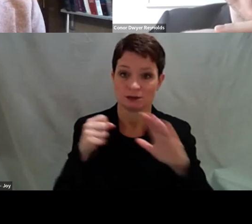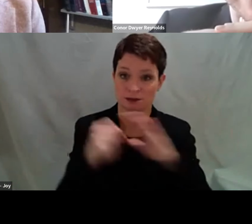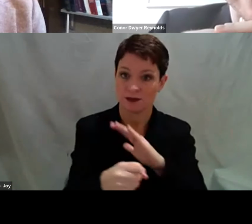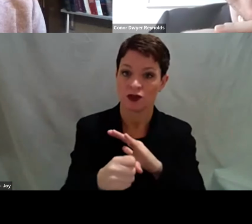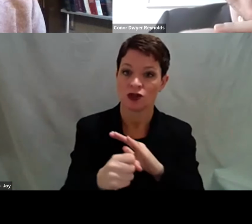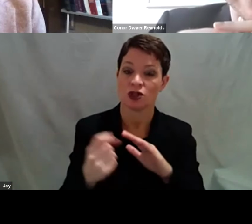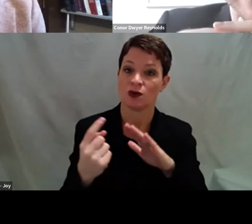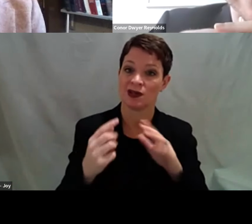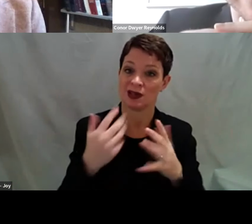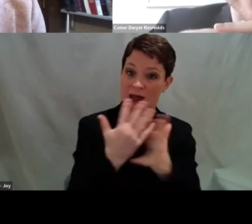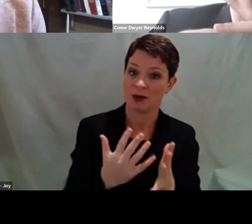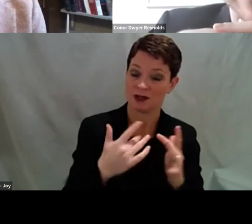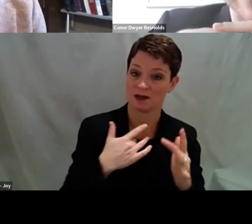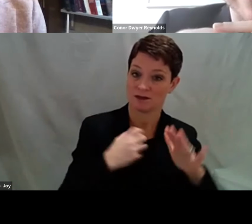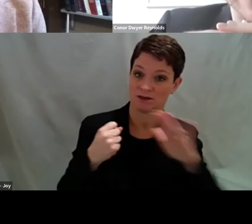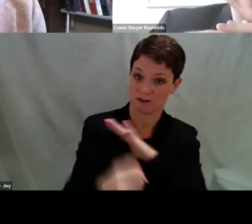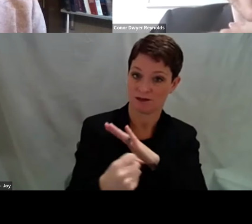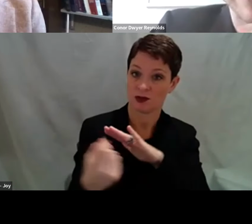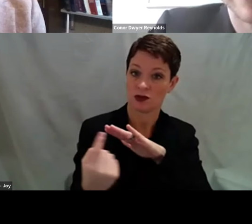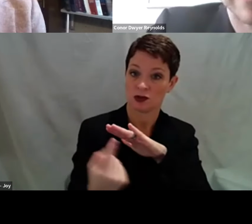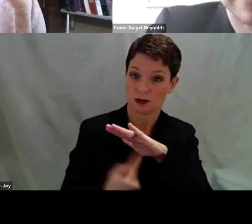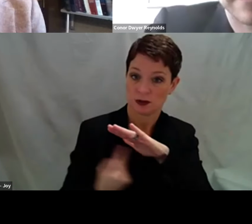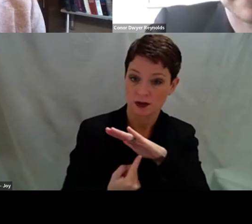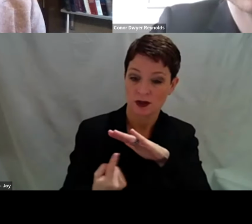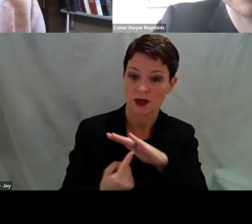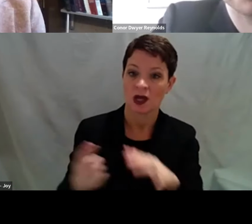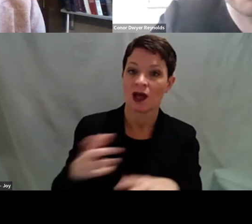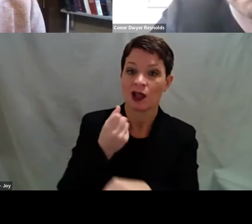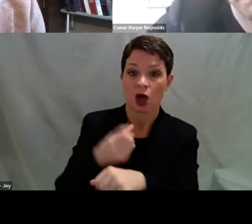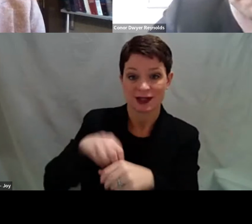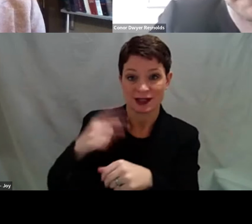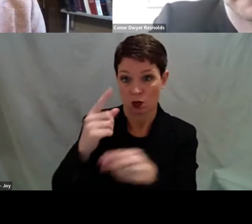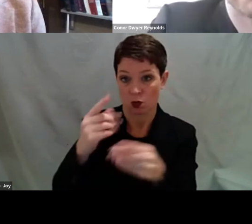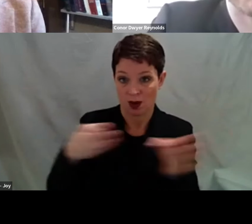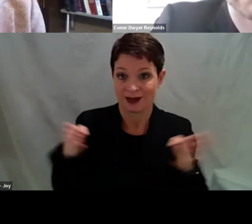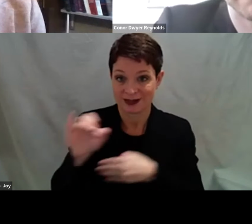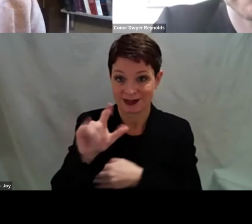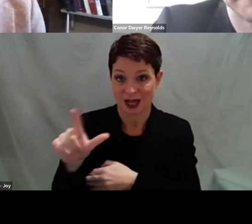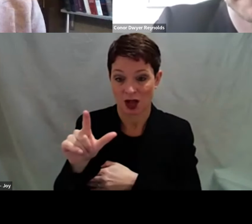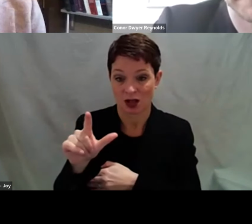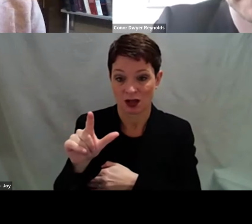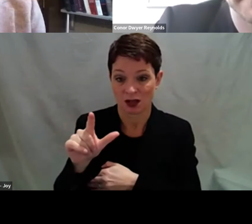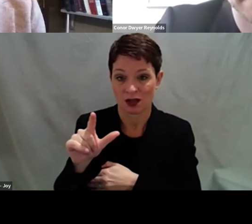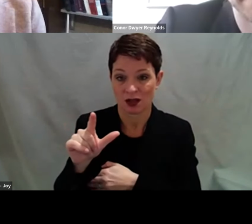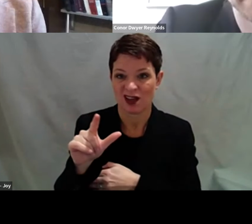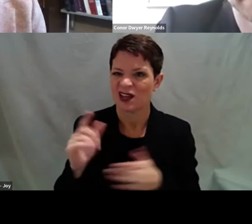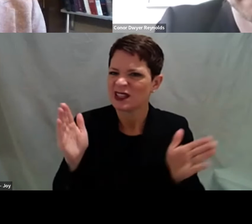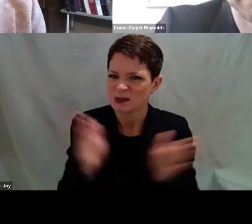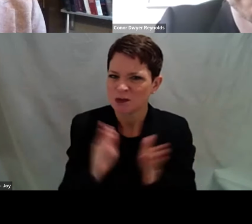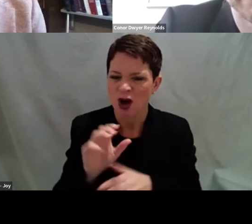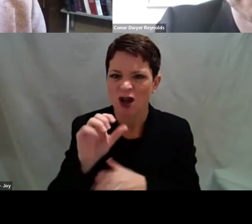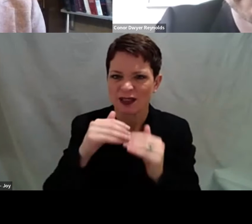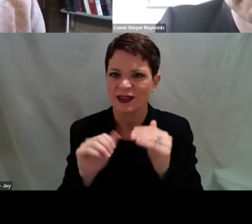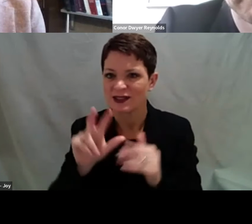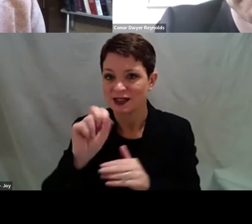are normally subject, locked inside a cell less than 50 square feet in